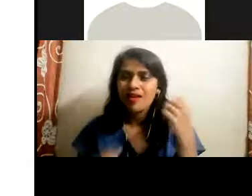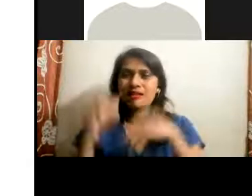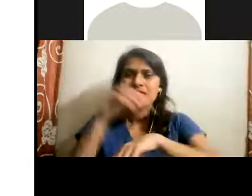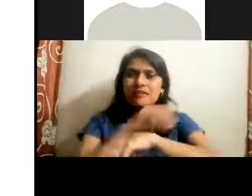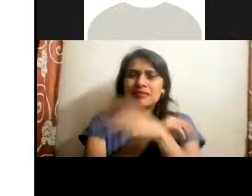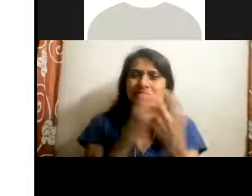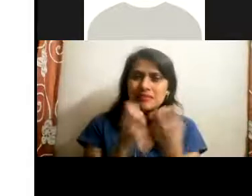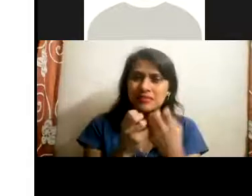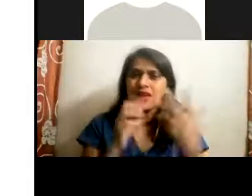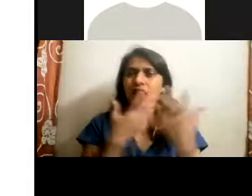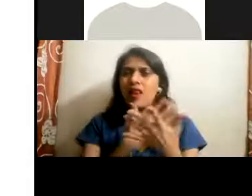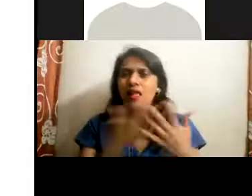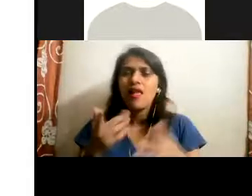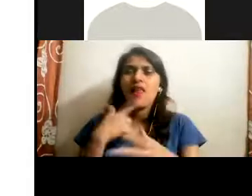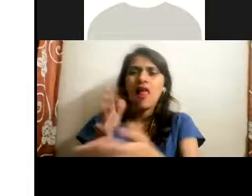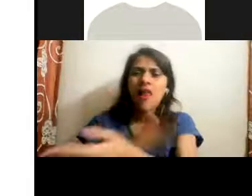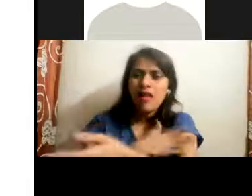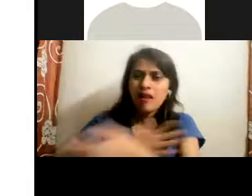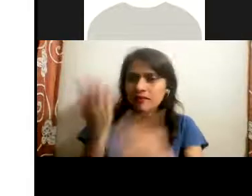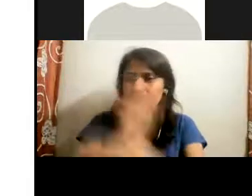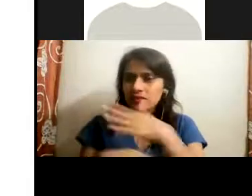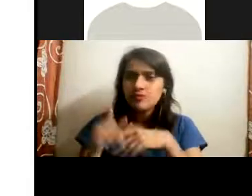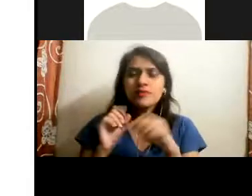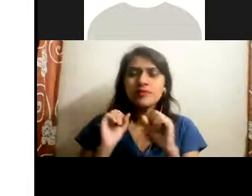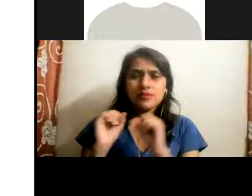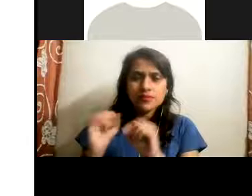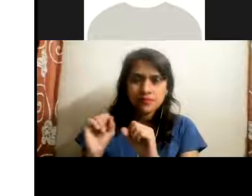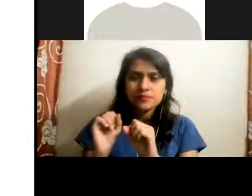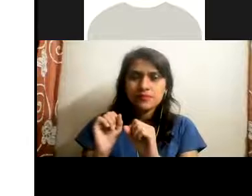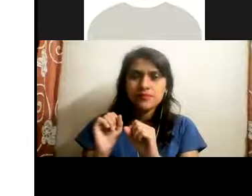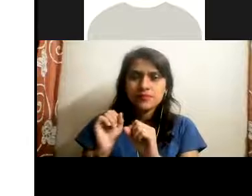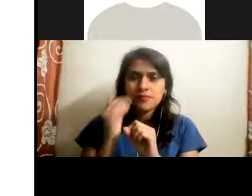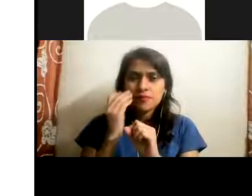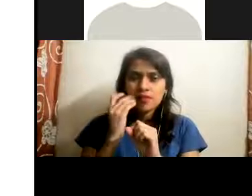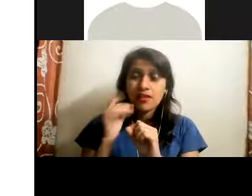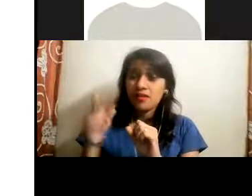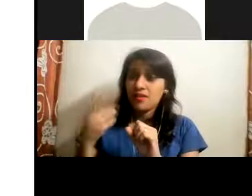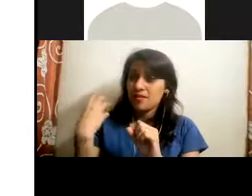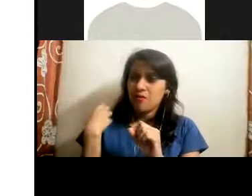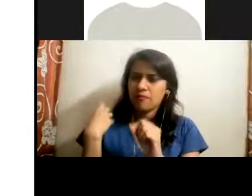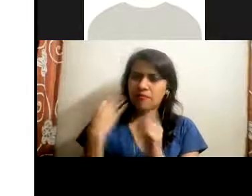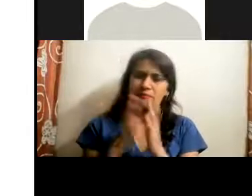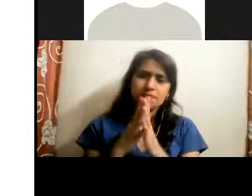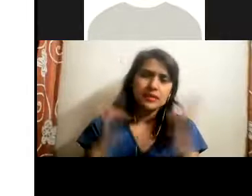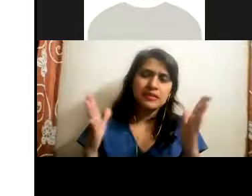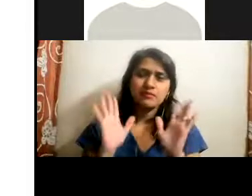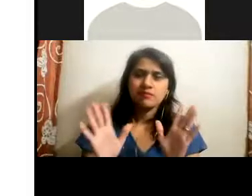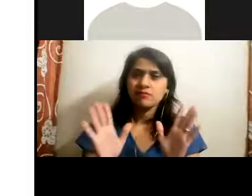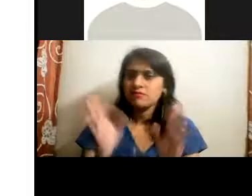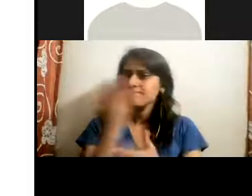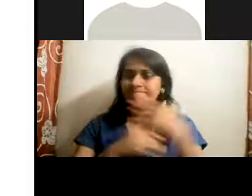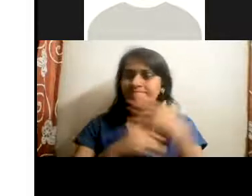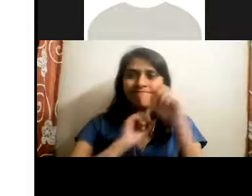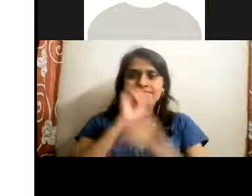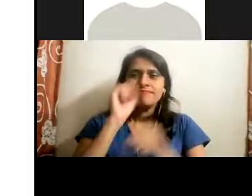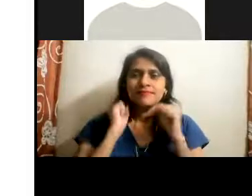blood disorders, they don't, they have very much difficulty in getting disability certificates